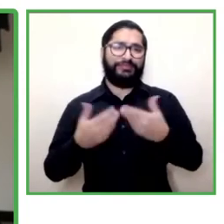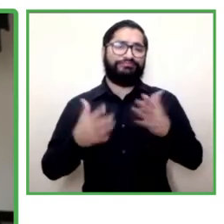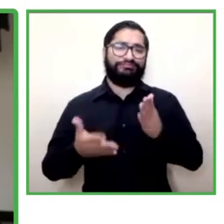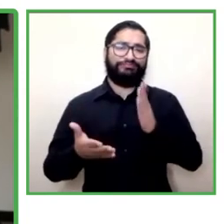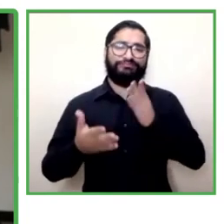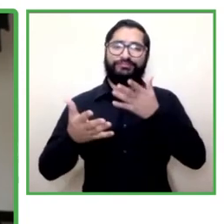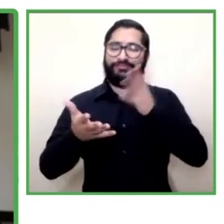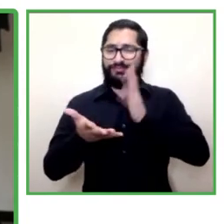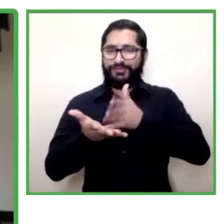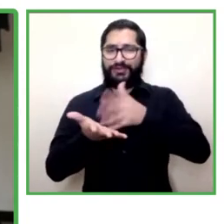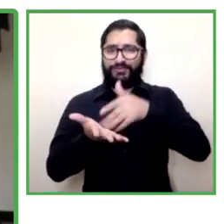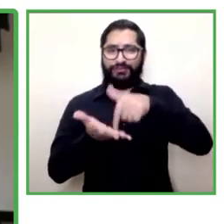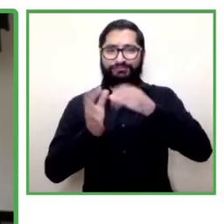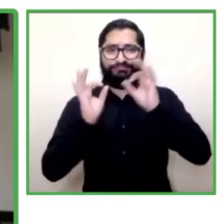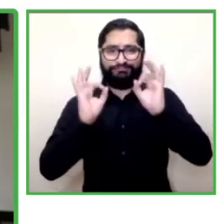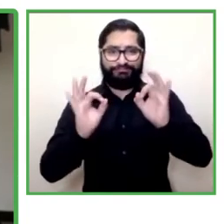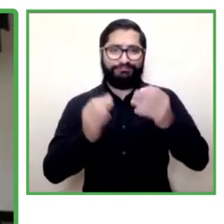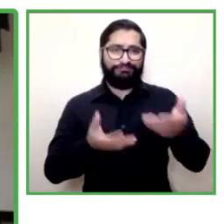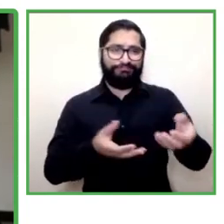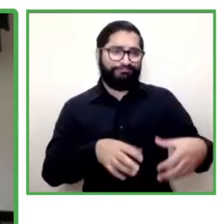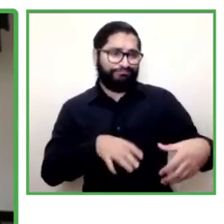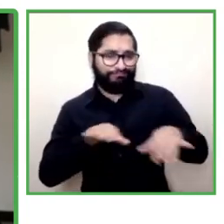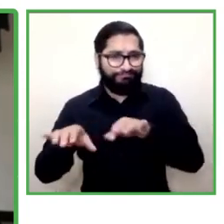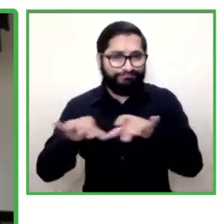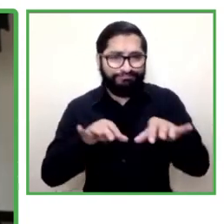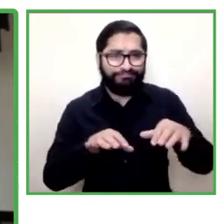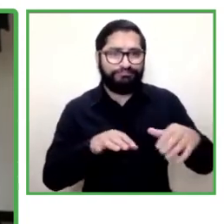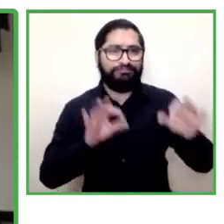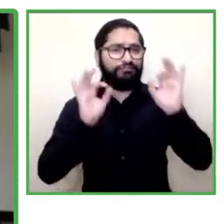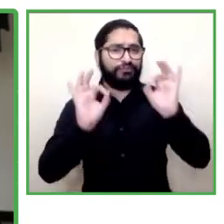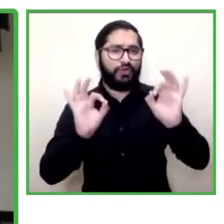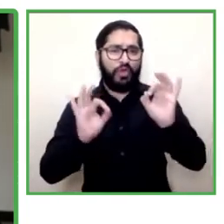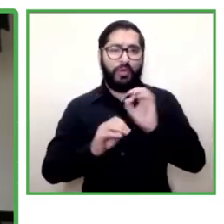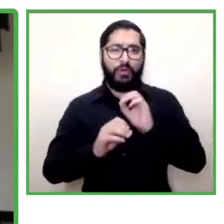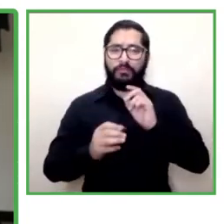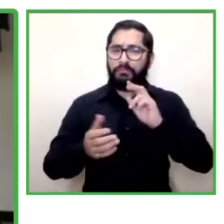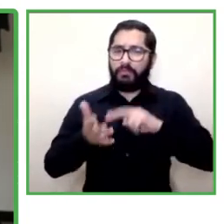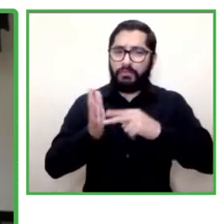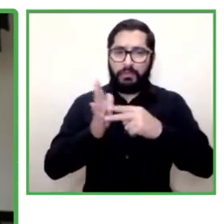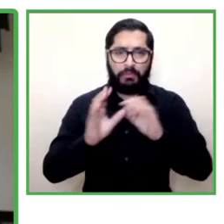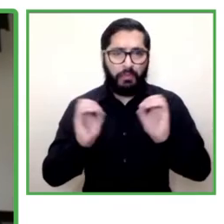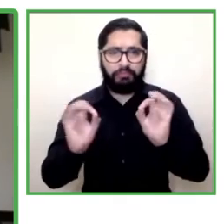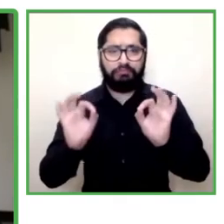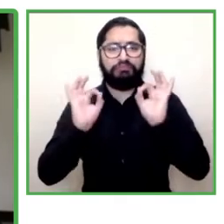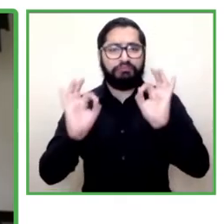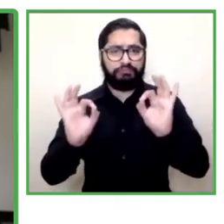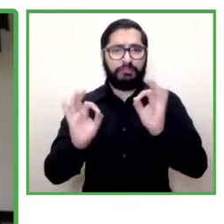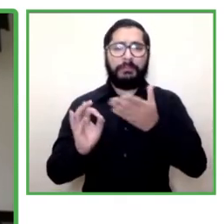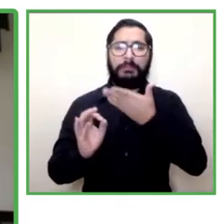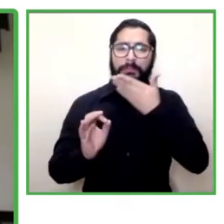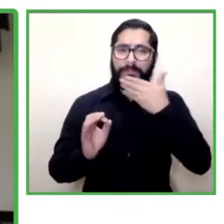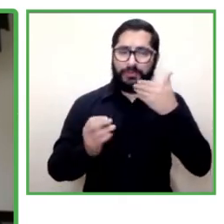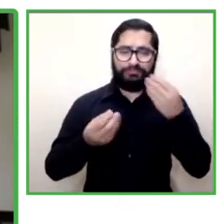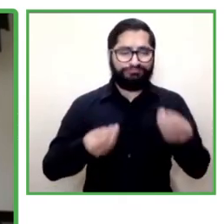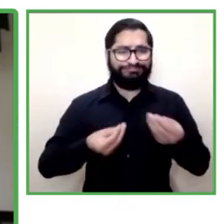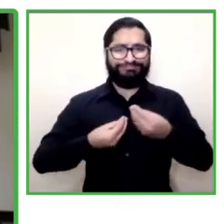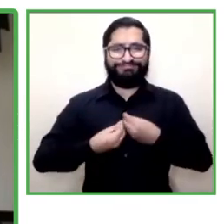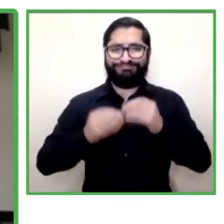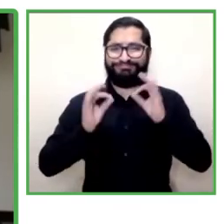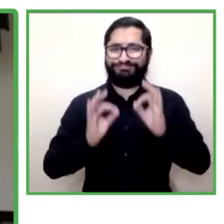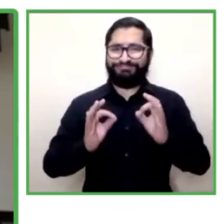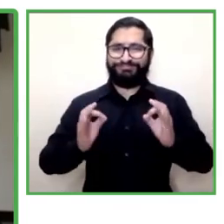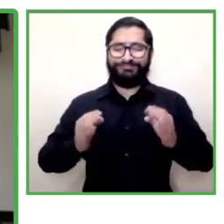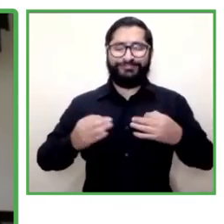I don't have to worry about having an interpreter. I can use this system to communicate with my colleagues at our Zoom meetings.